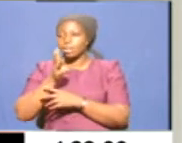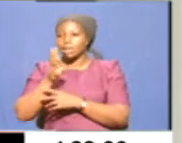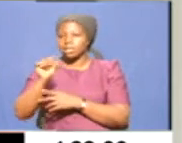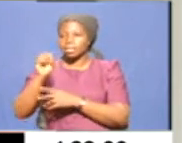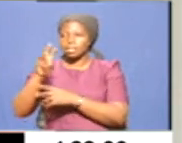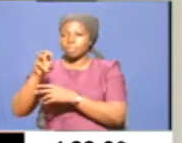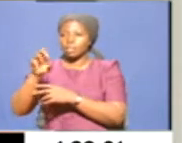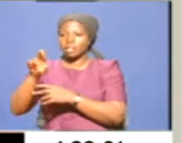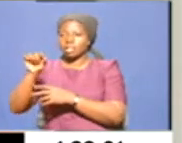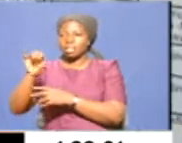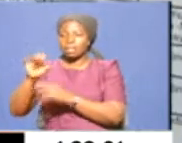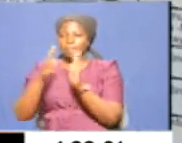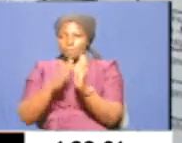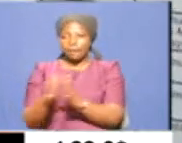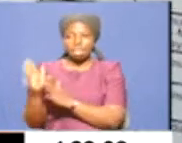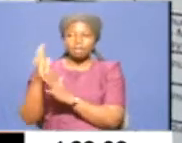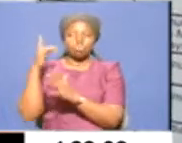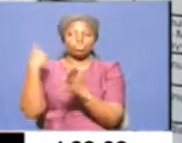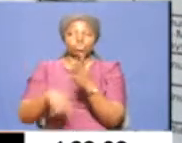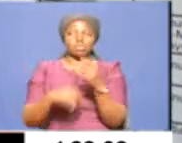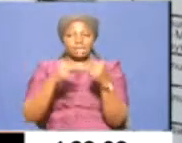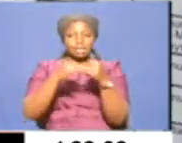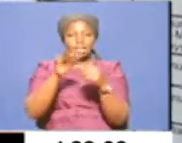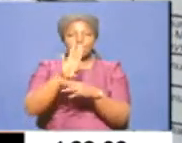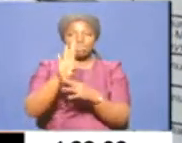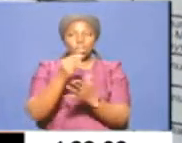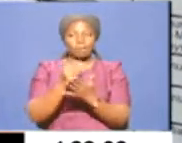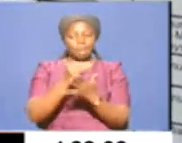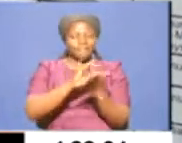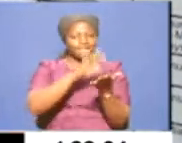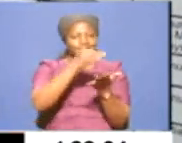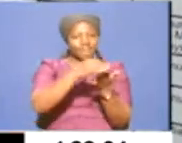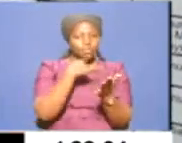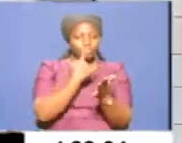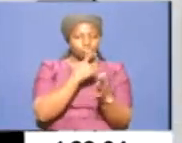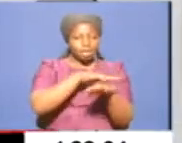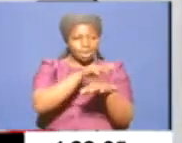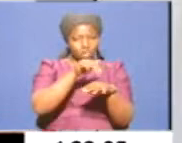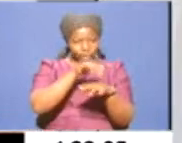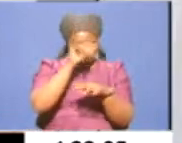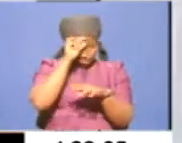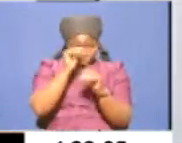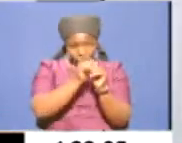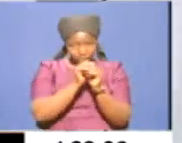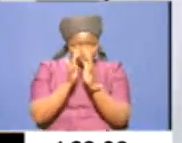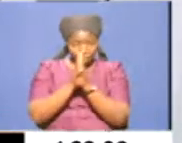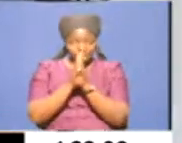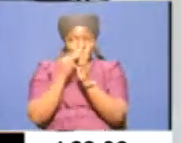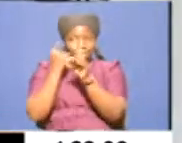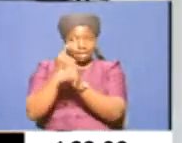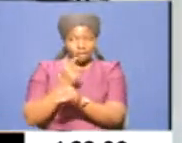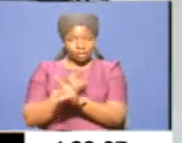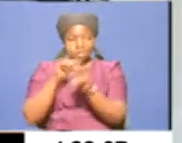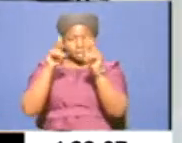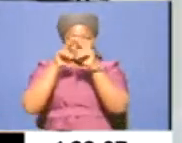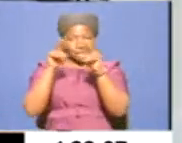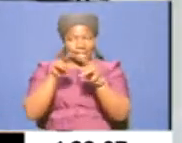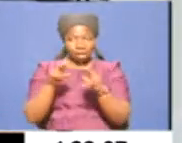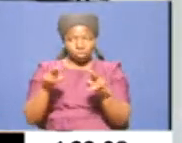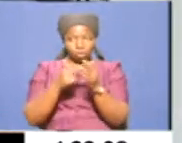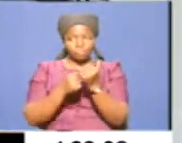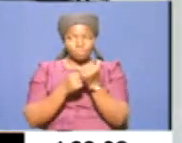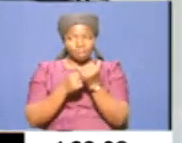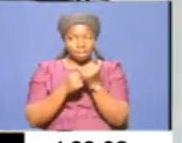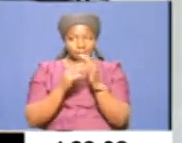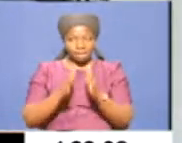cost about 8 billion shillings and funded by the national government alongside a consortium of international partners. When